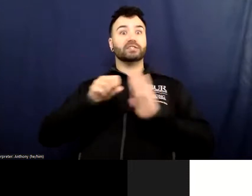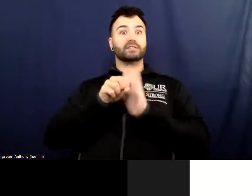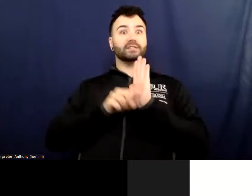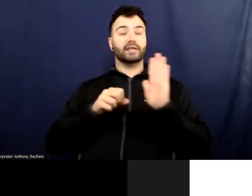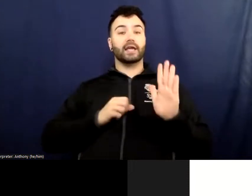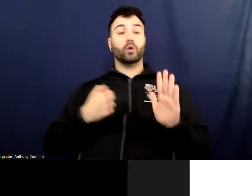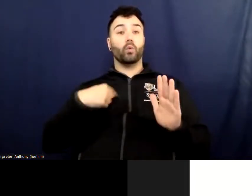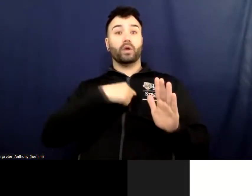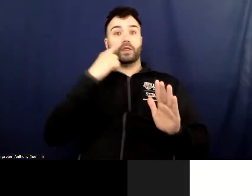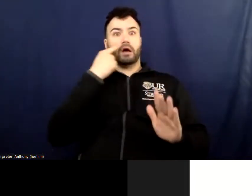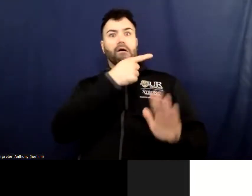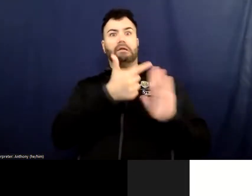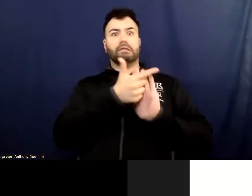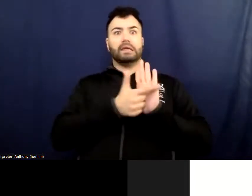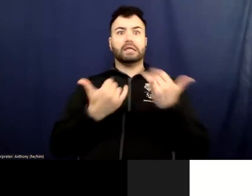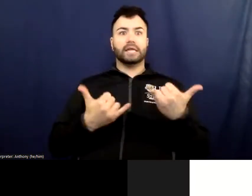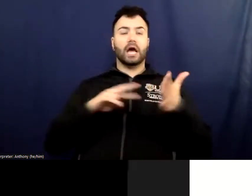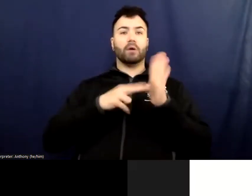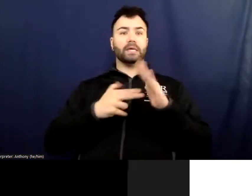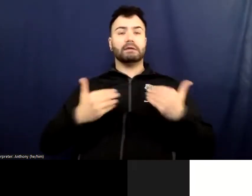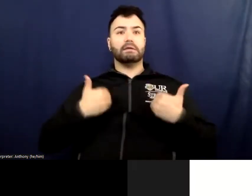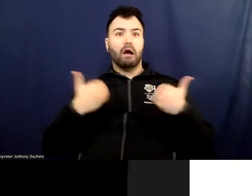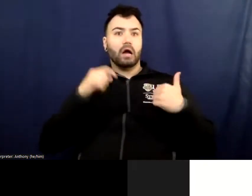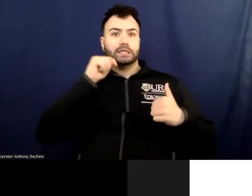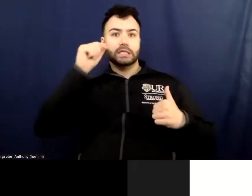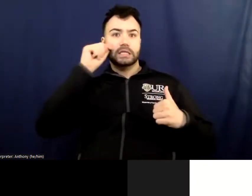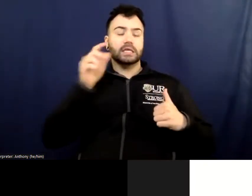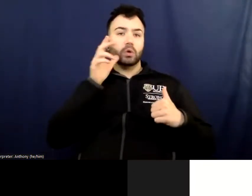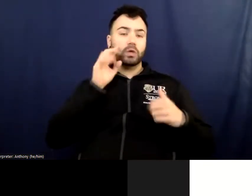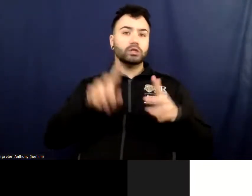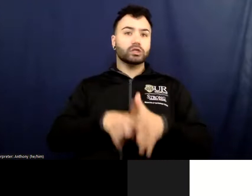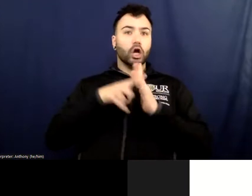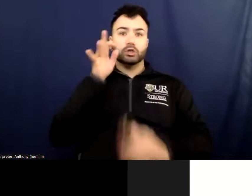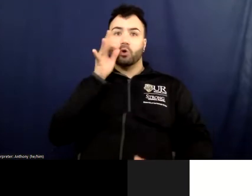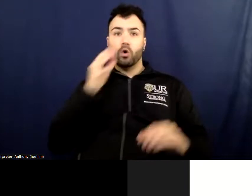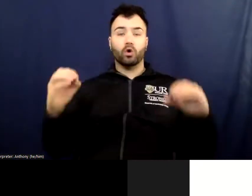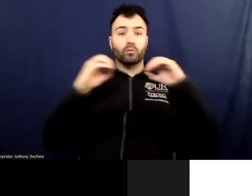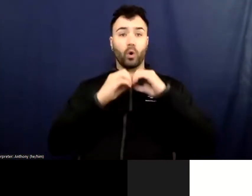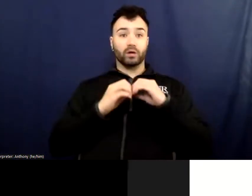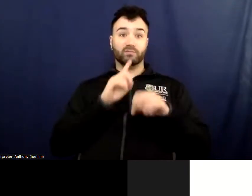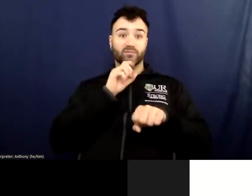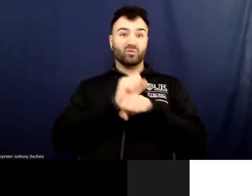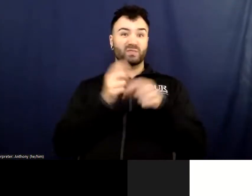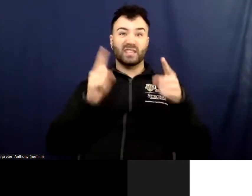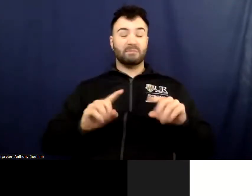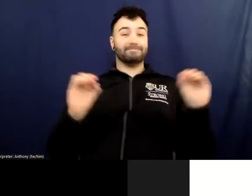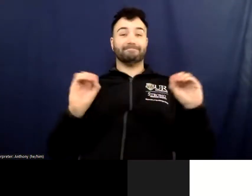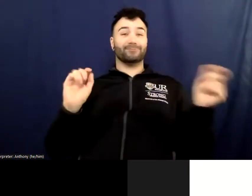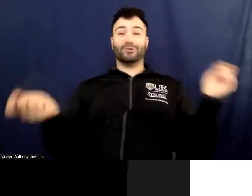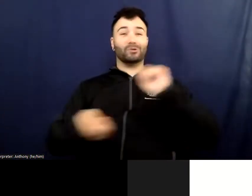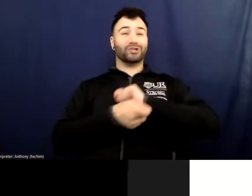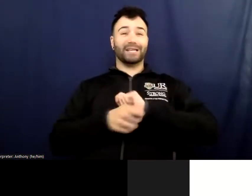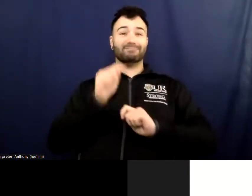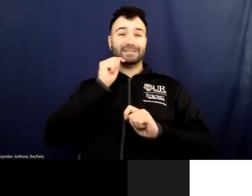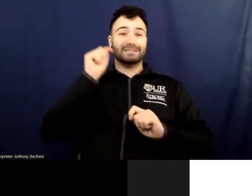use, increasing their marijuana use. Well, as it turned out, their marijuana use stayed about the same. It